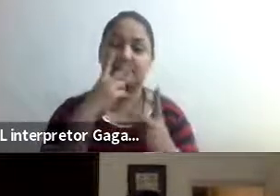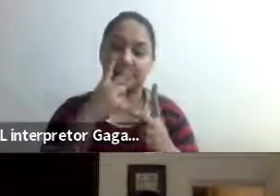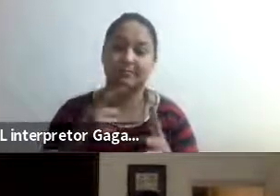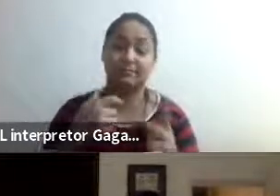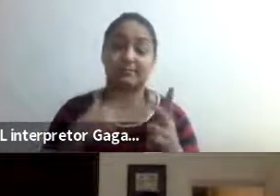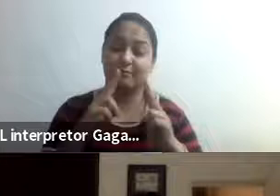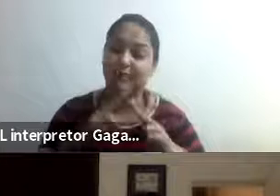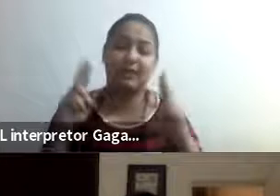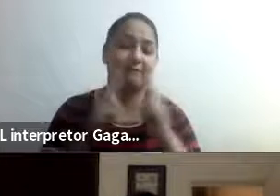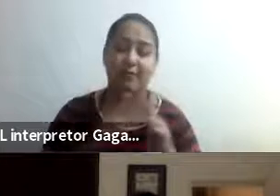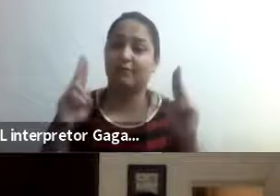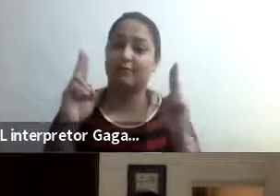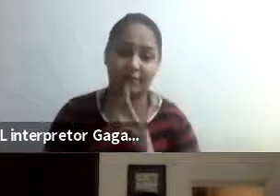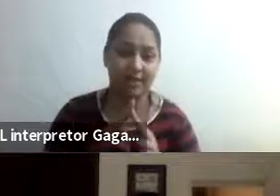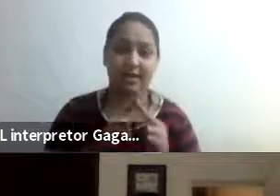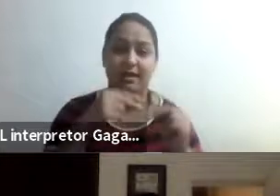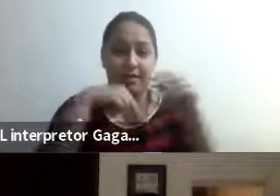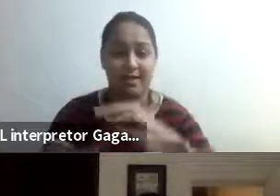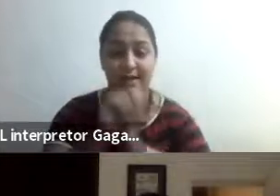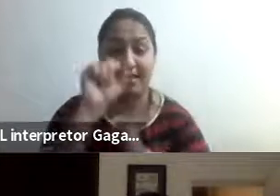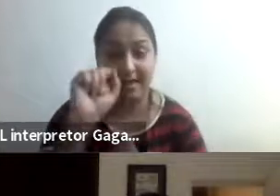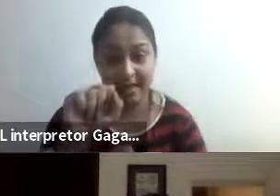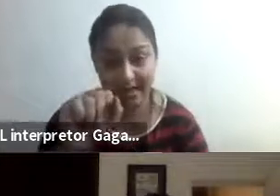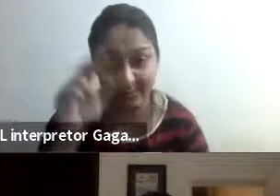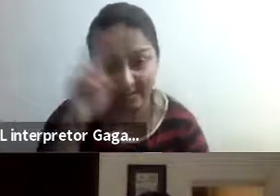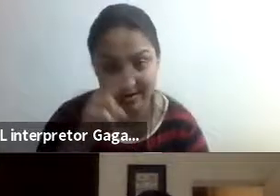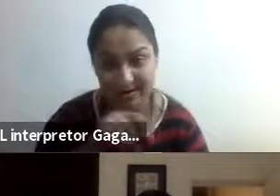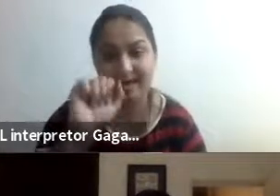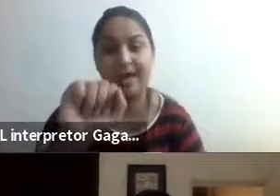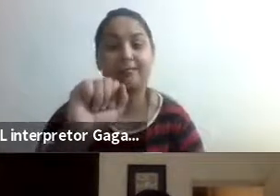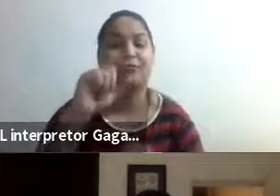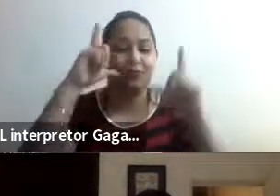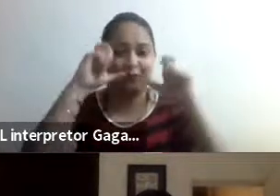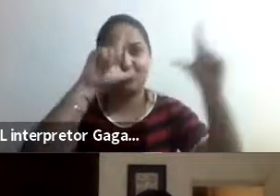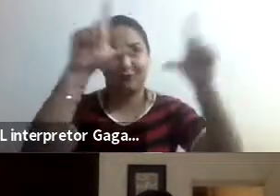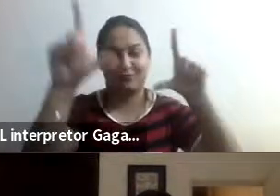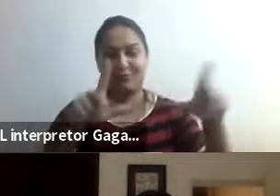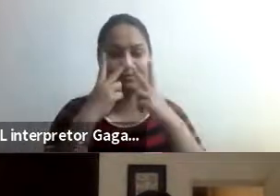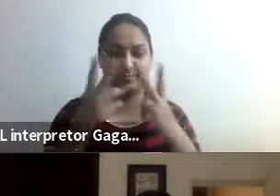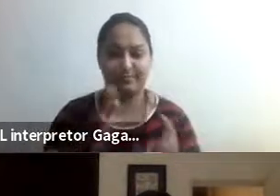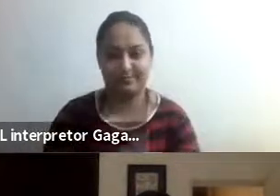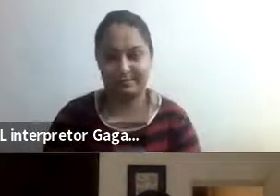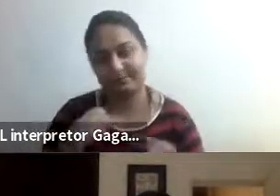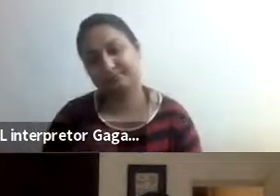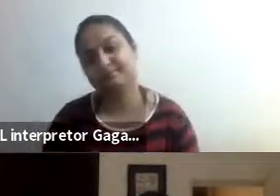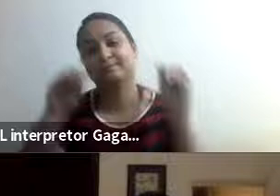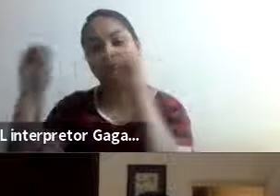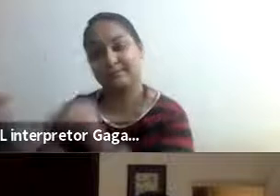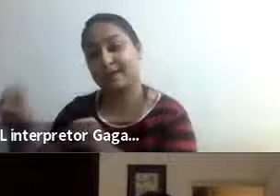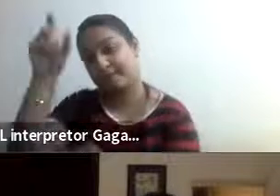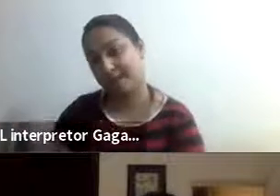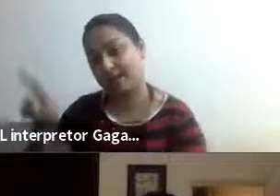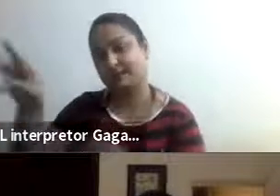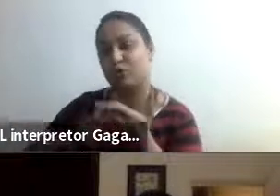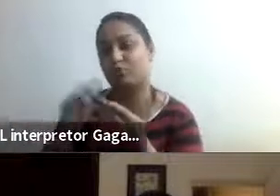compressed version of essentially her trajectory as an artist. I'm going to pass over to my colleague